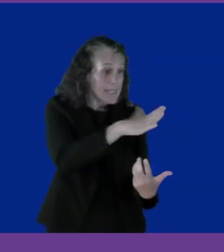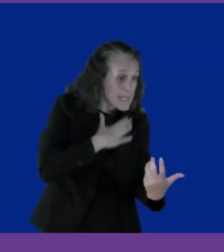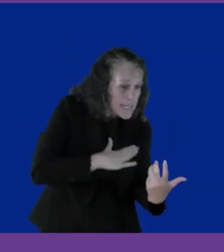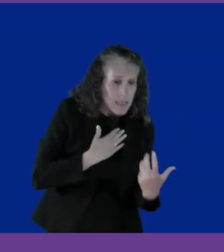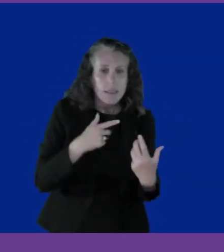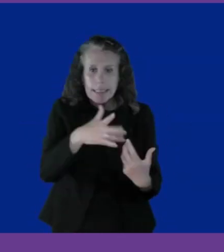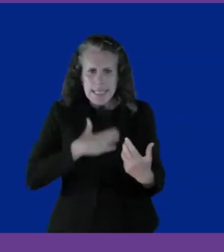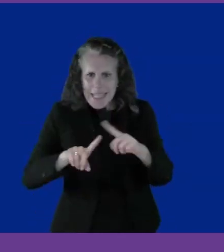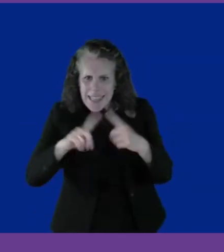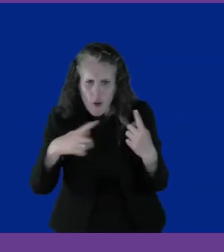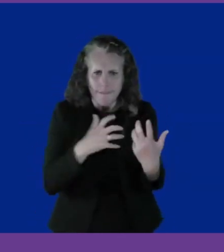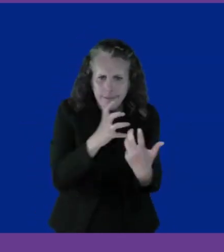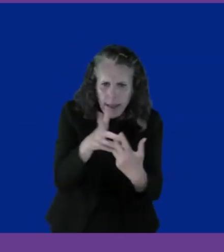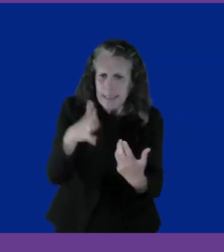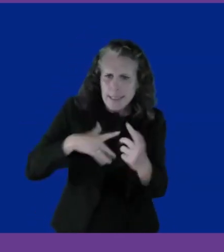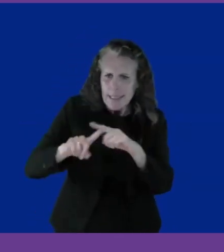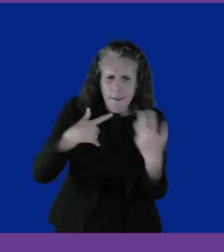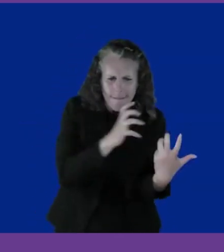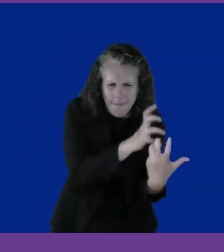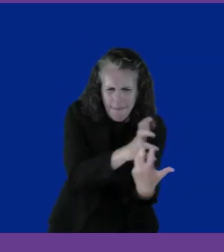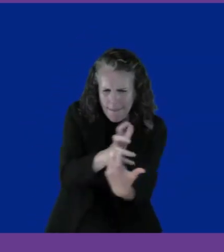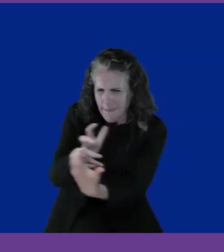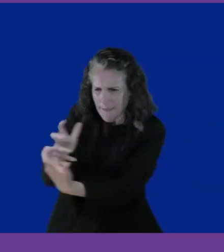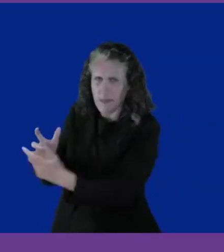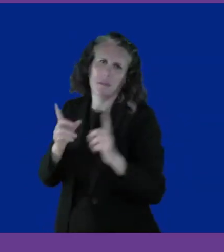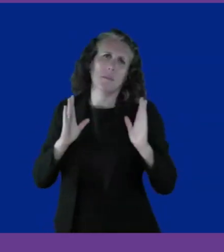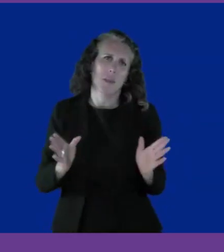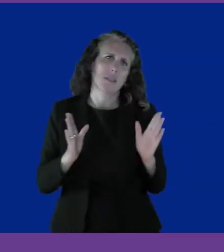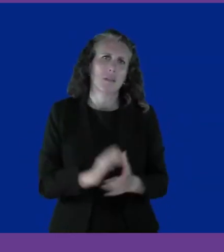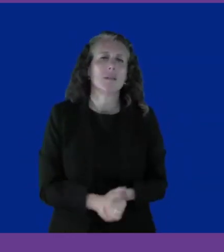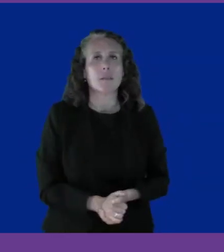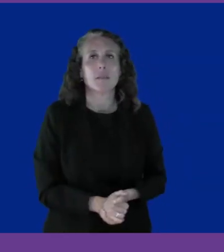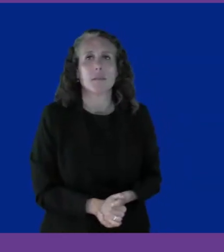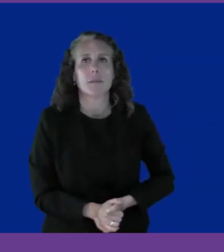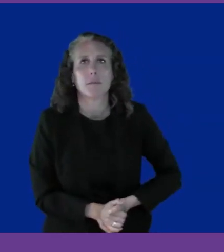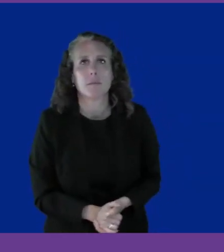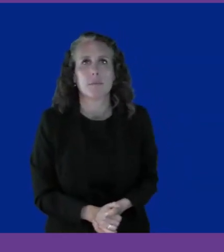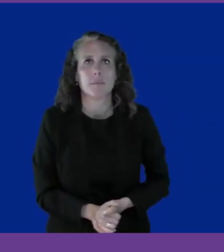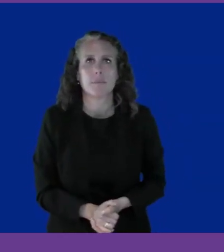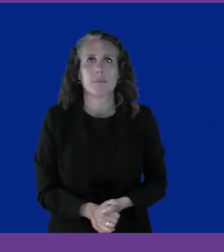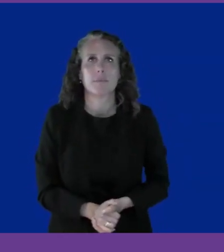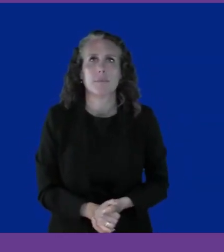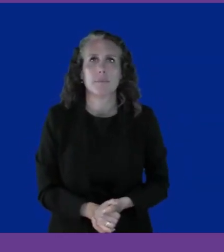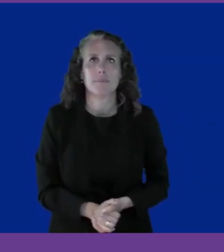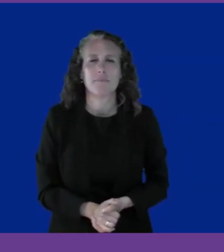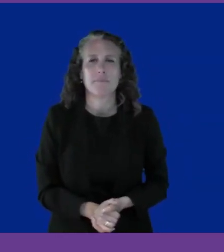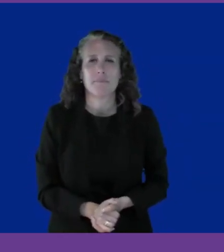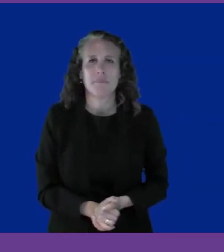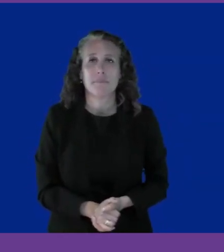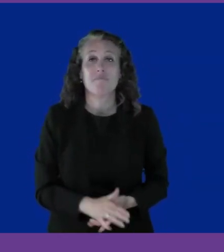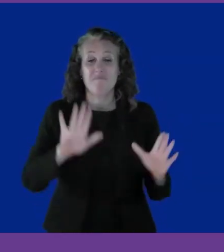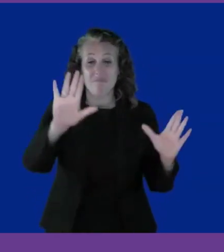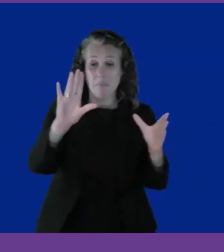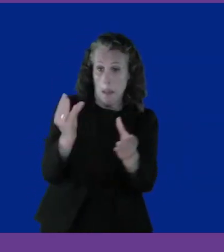needs on that. The good news is that we are not starting from scratch. I can tell you that banks